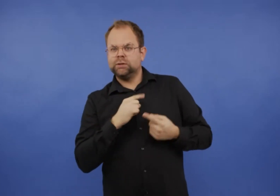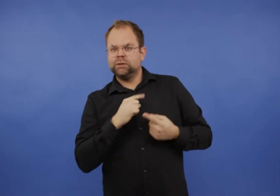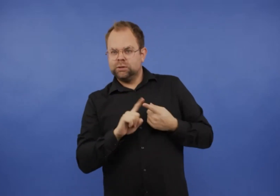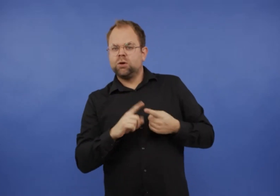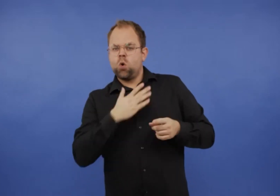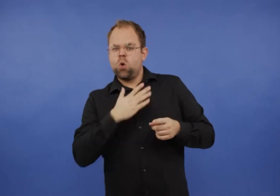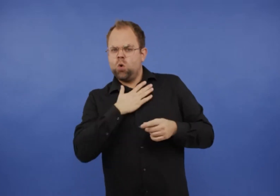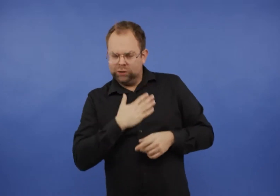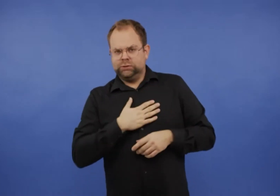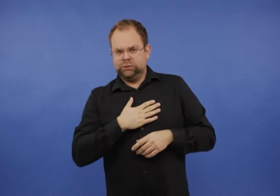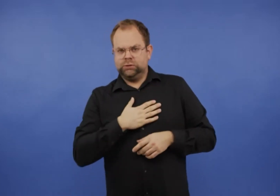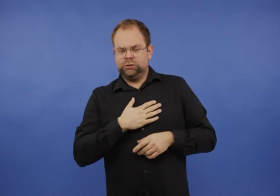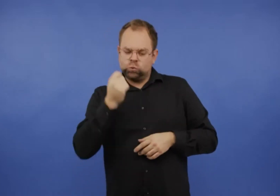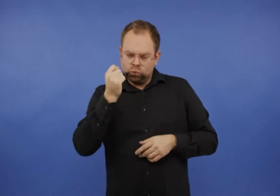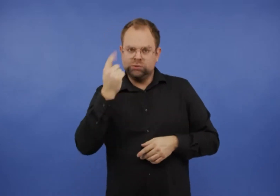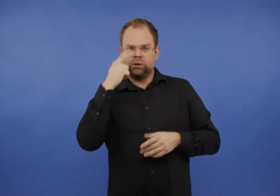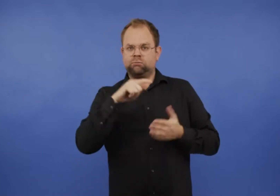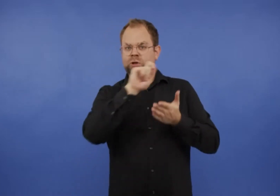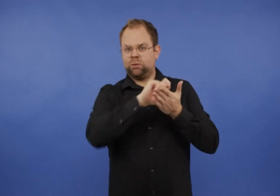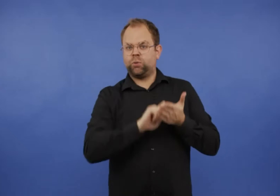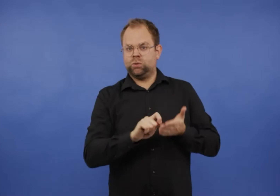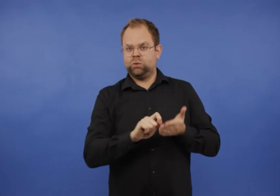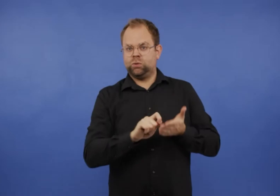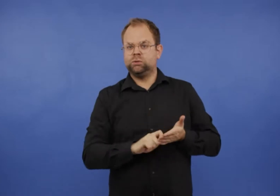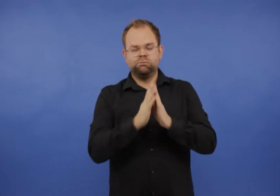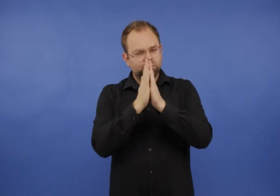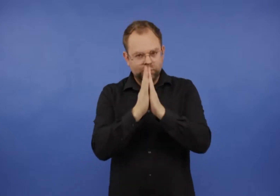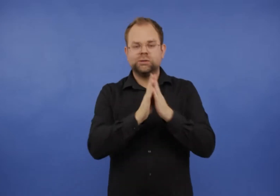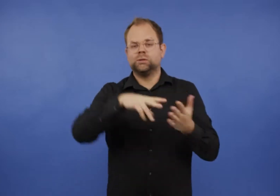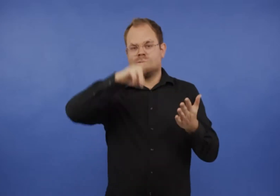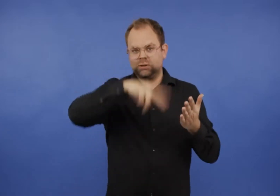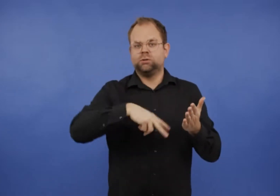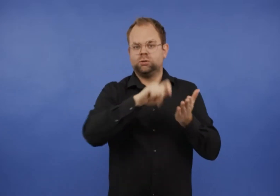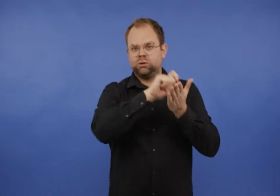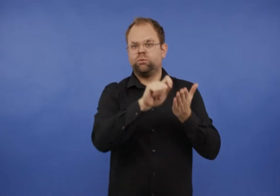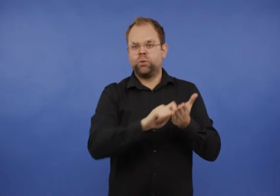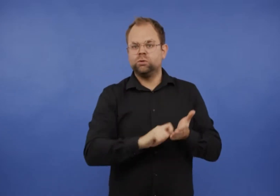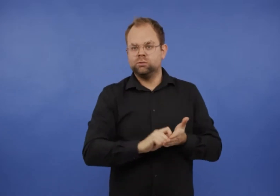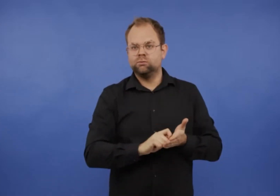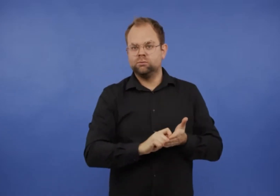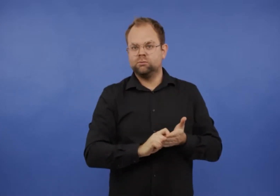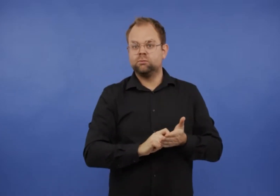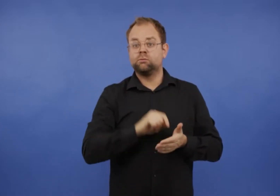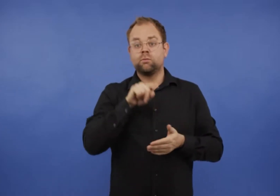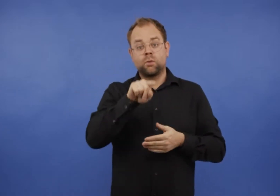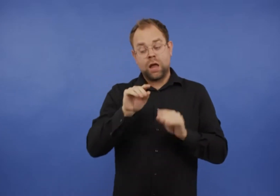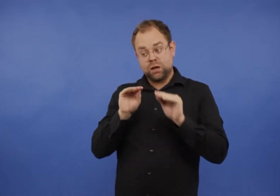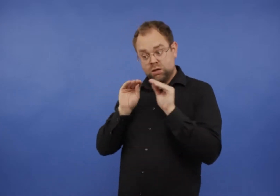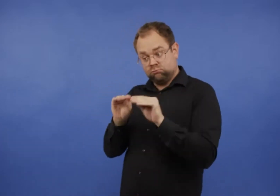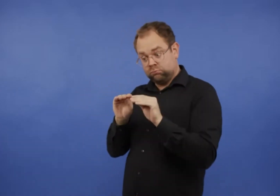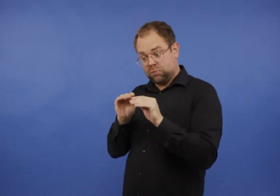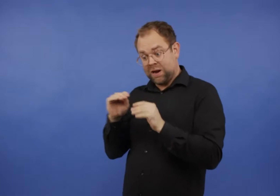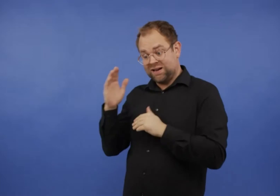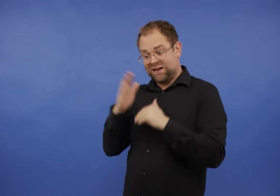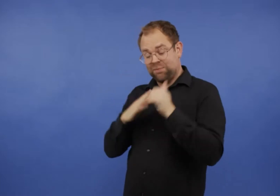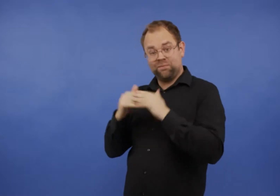organizations of persons with disabilities are here, who are organizing capacity building activities for their members. And I would